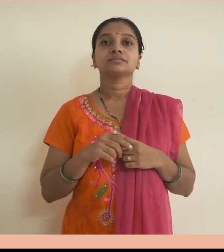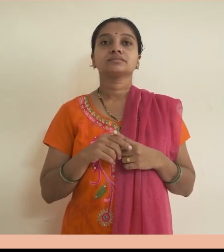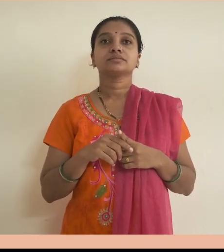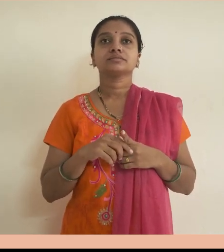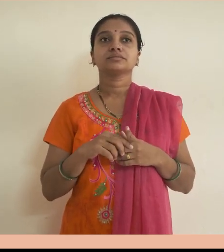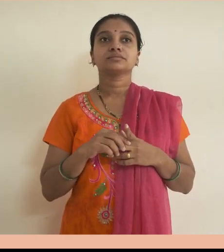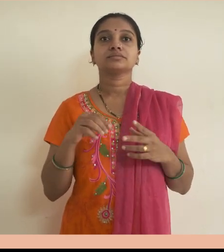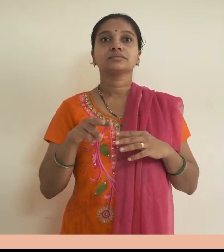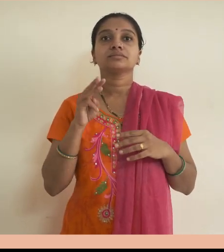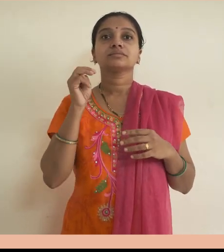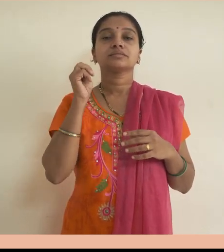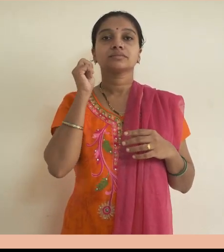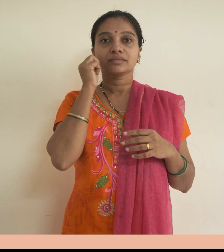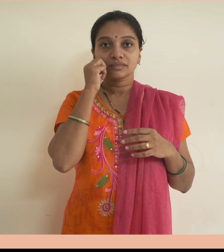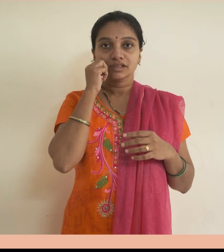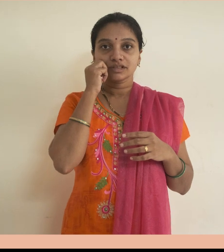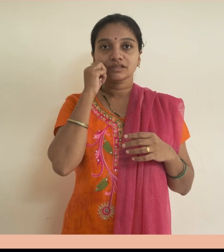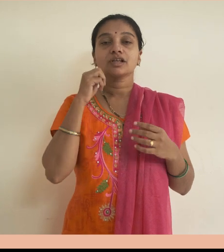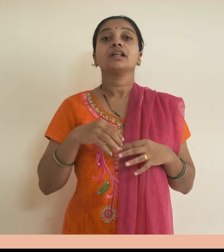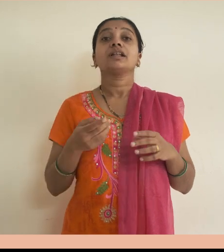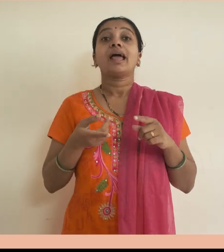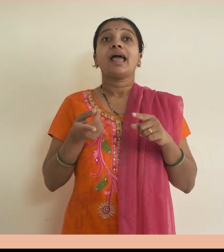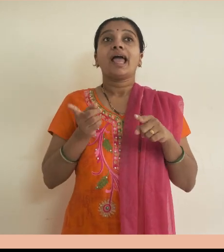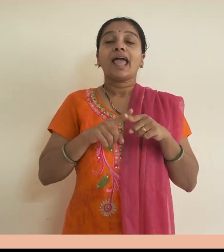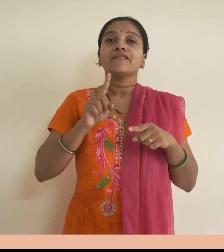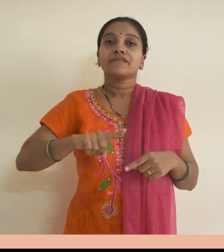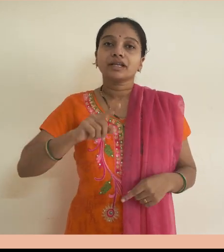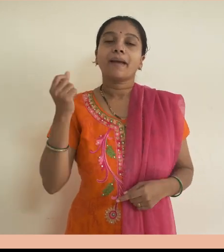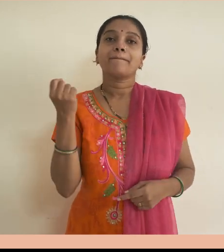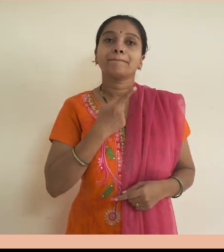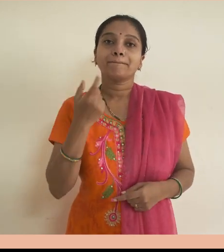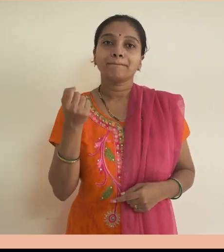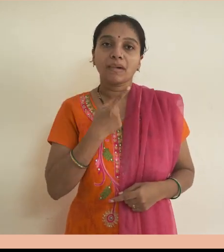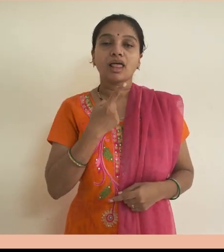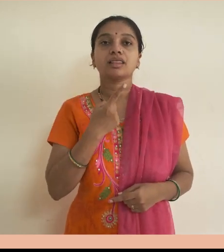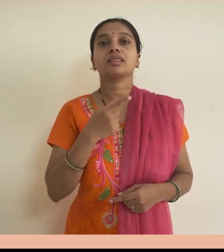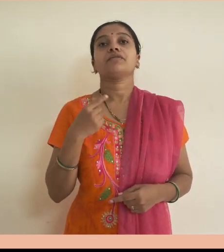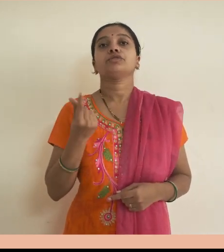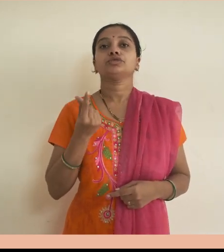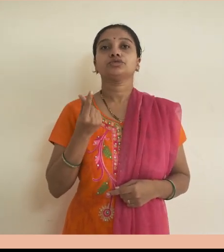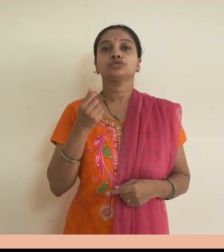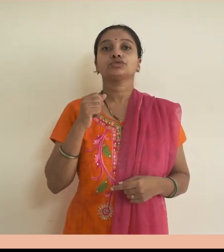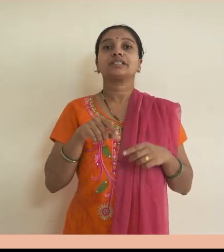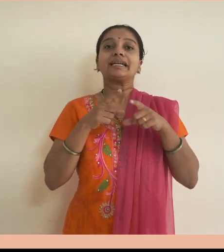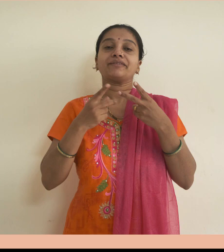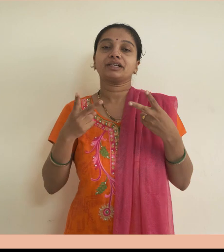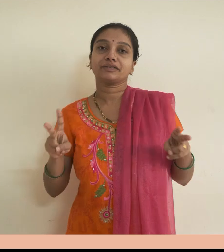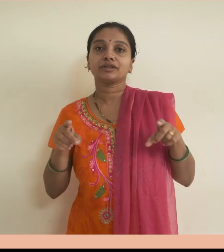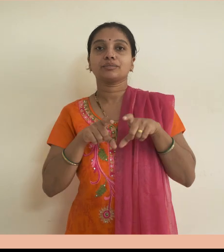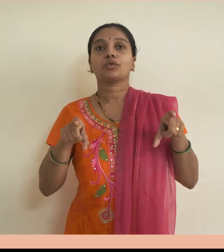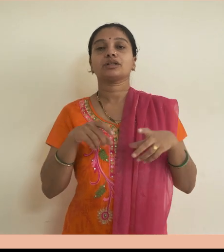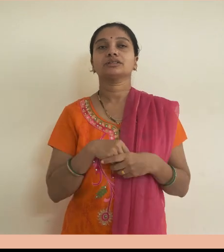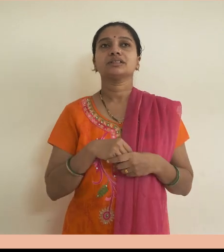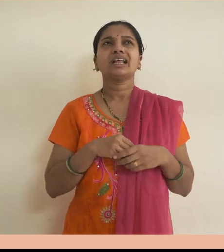to menopause, a menstruator will experience periods every month, and therefore it is important to know